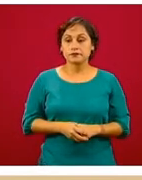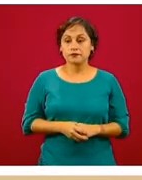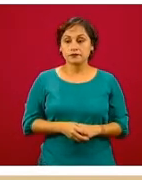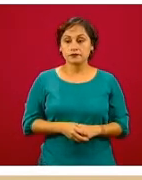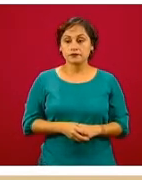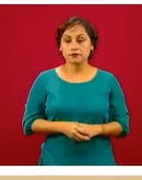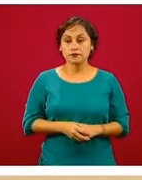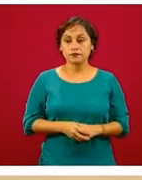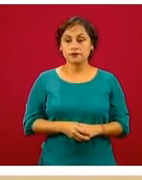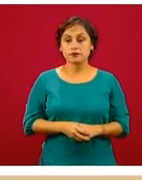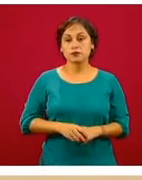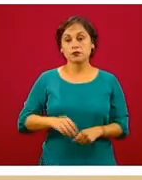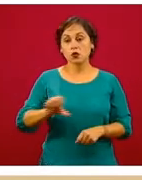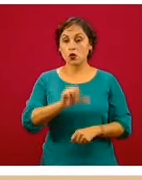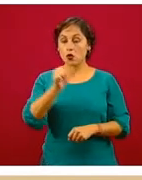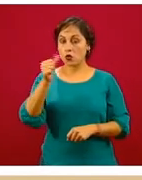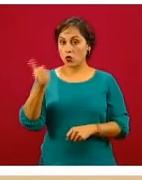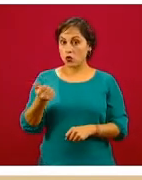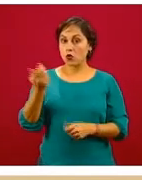please.